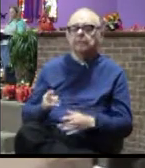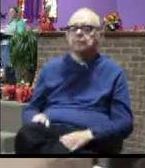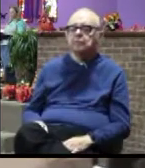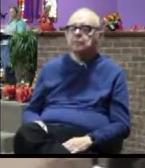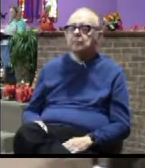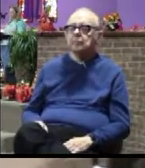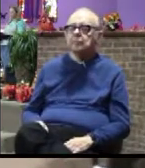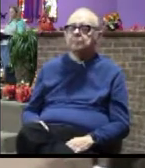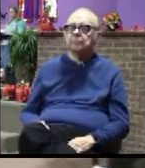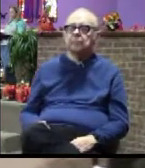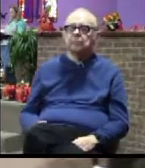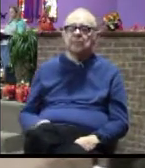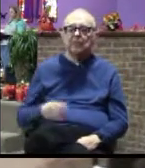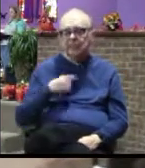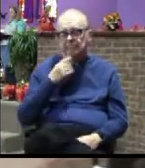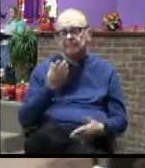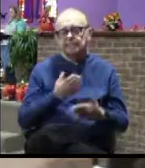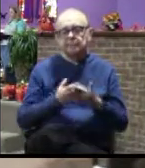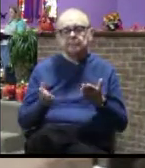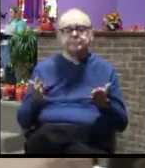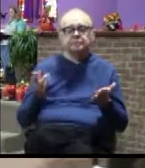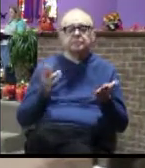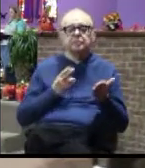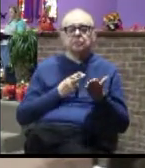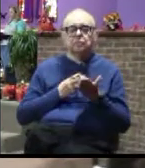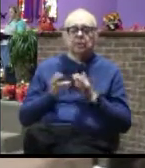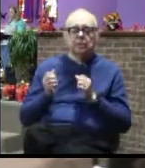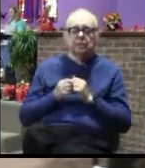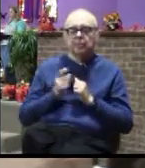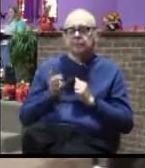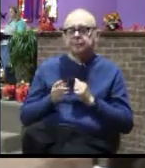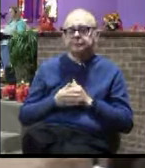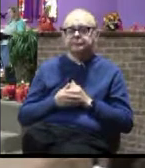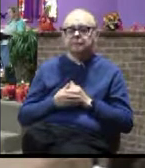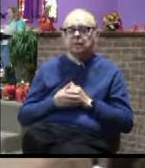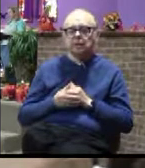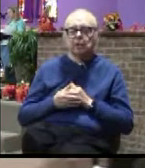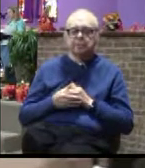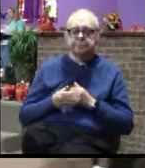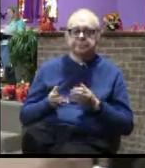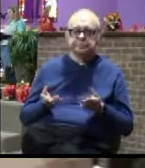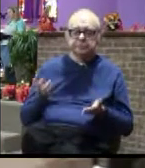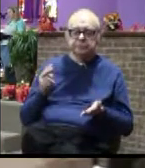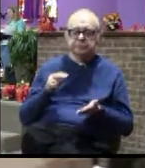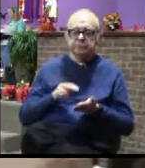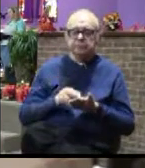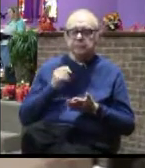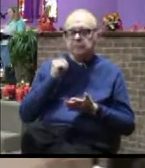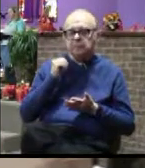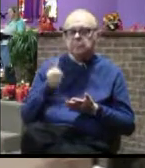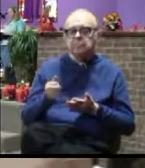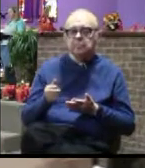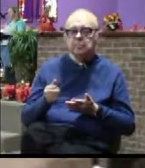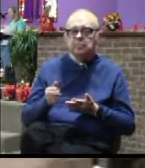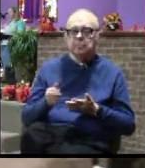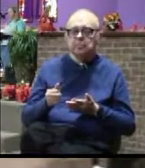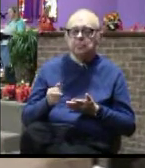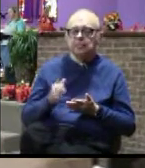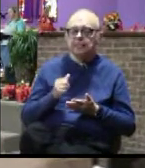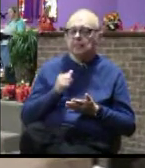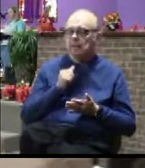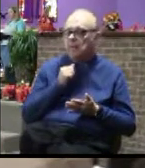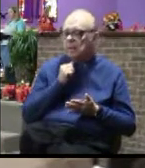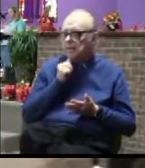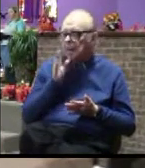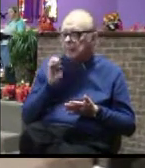let me say this to you and be as honest as I can when you get up tomorrow it is not